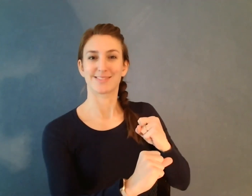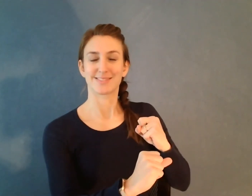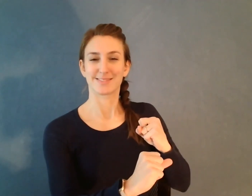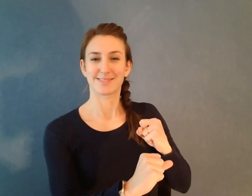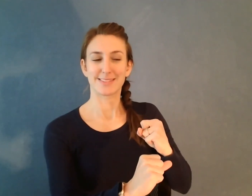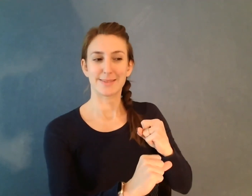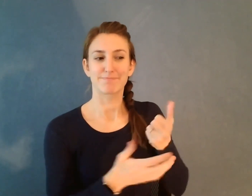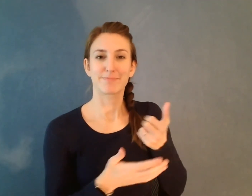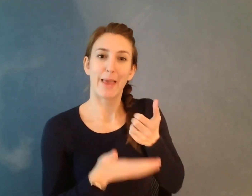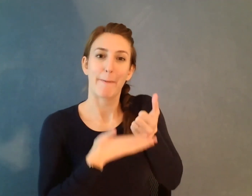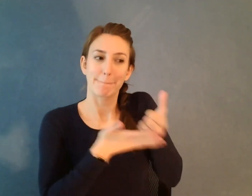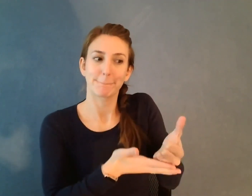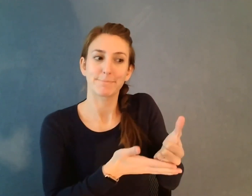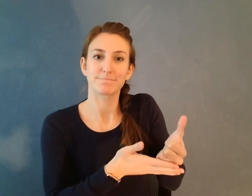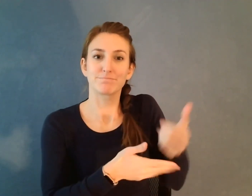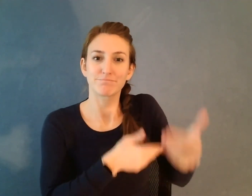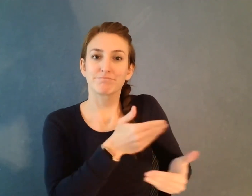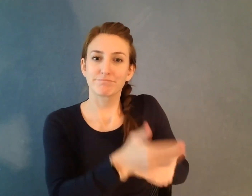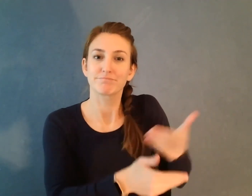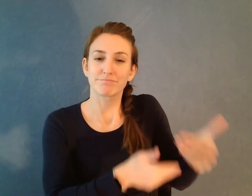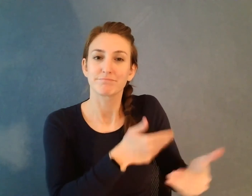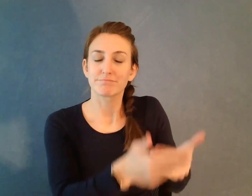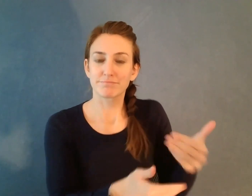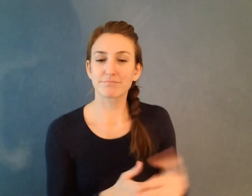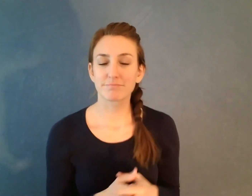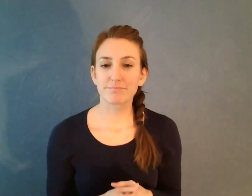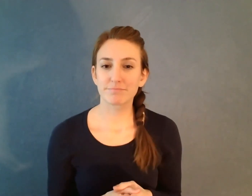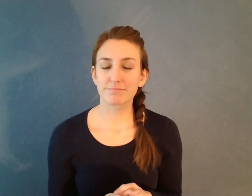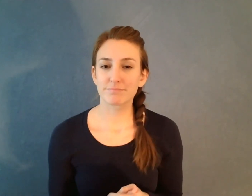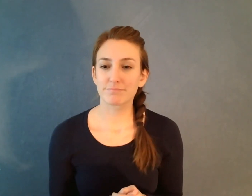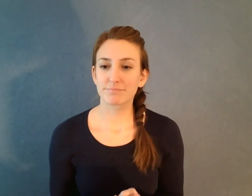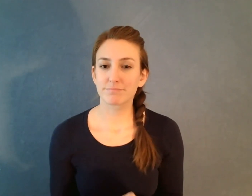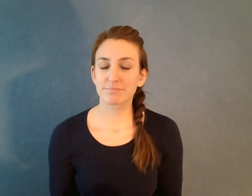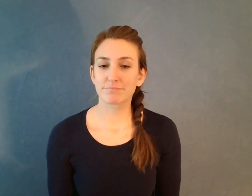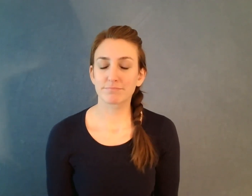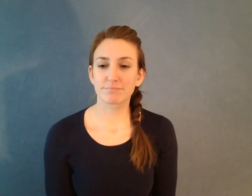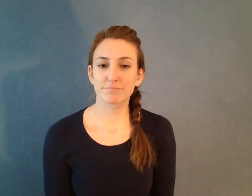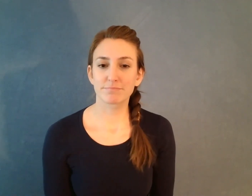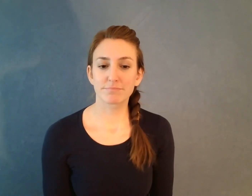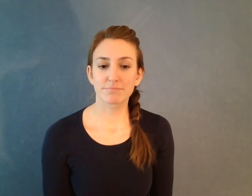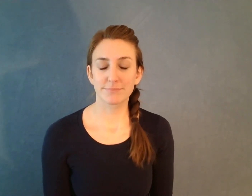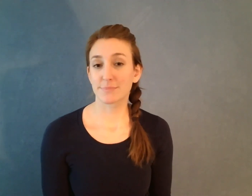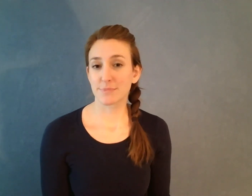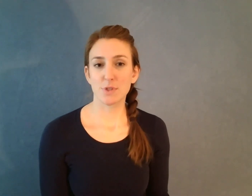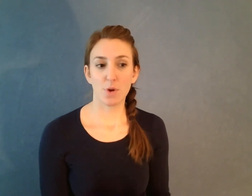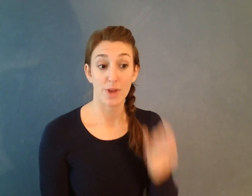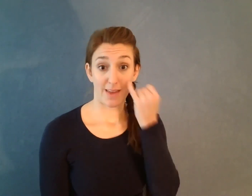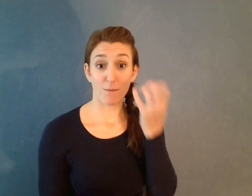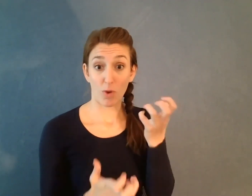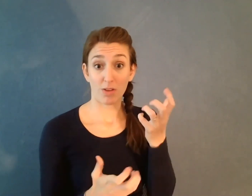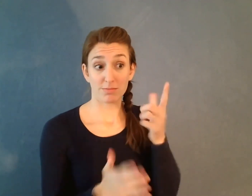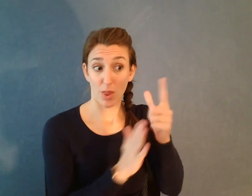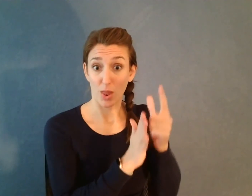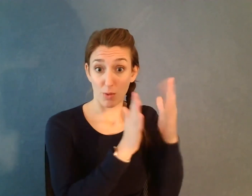and it allows for even more, I would say, effective lawyering and client communication,